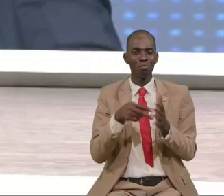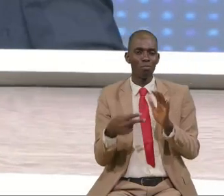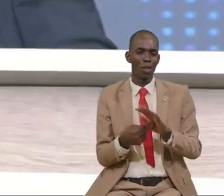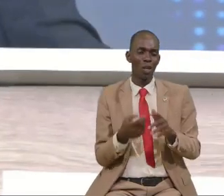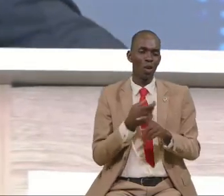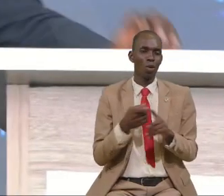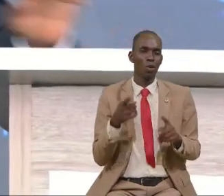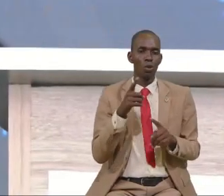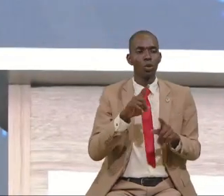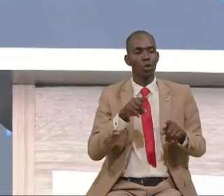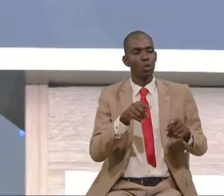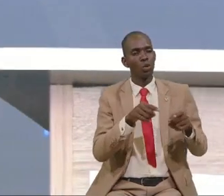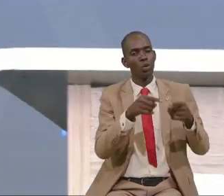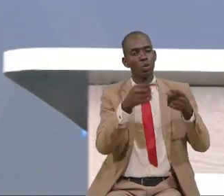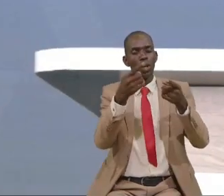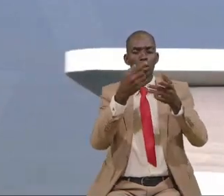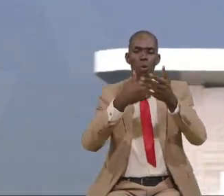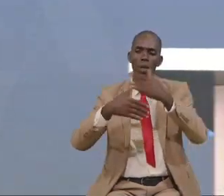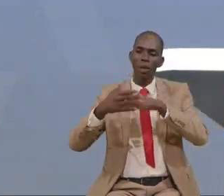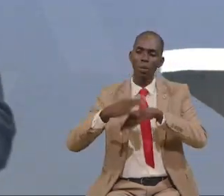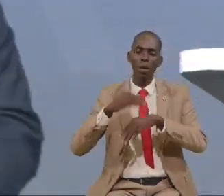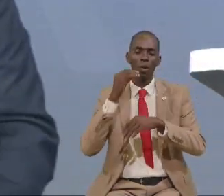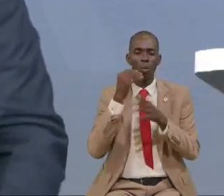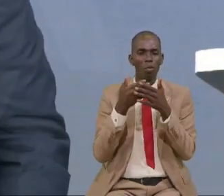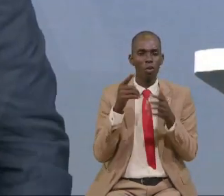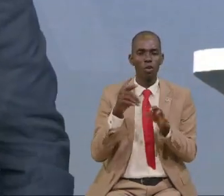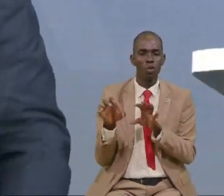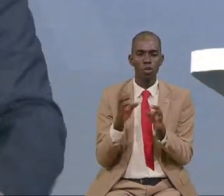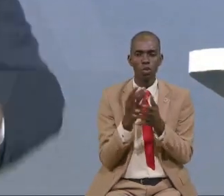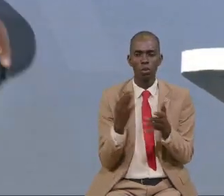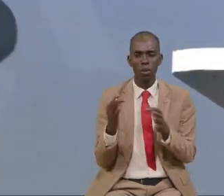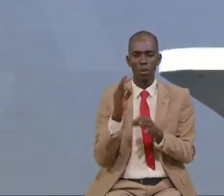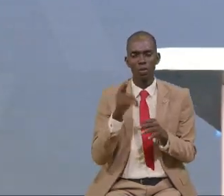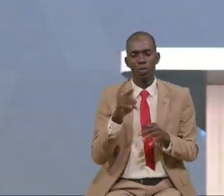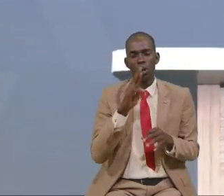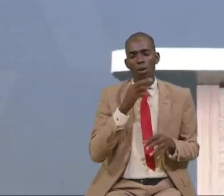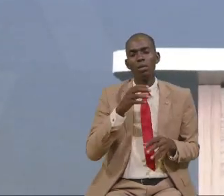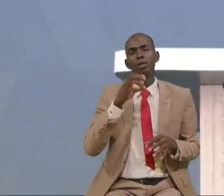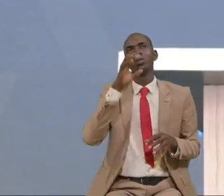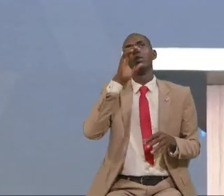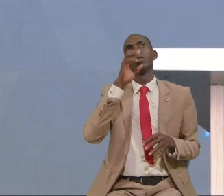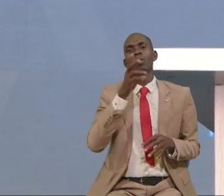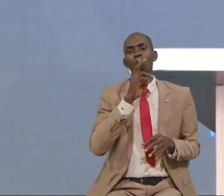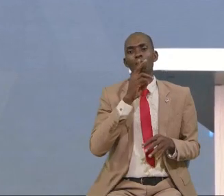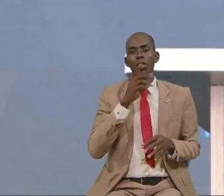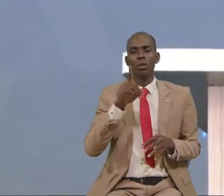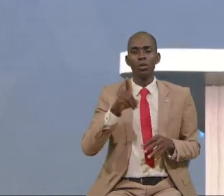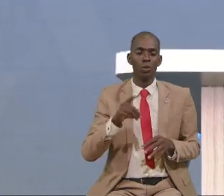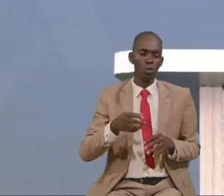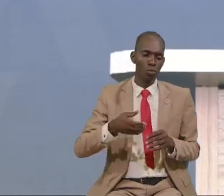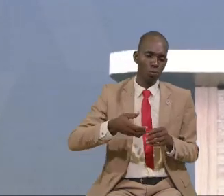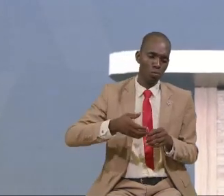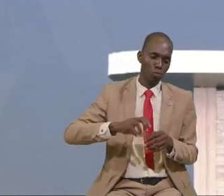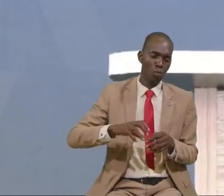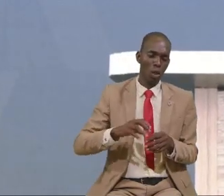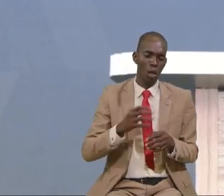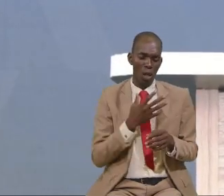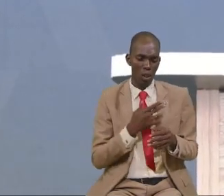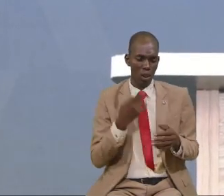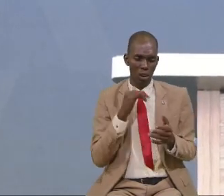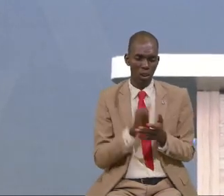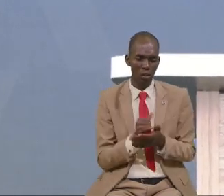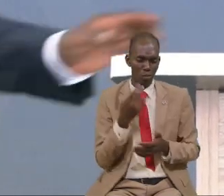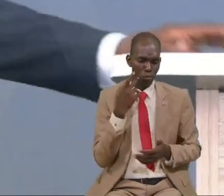back home, and before you do anything, if you're taking a glass of water, you open again, behold, I give unto you